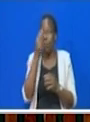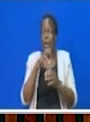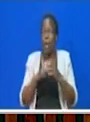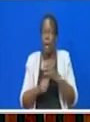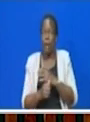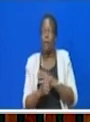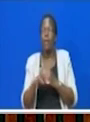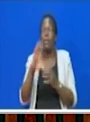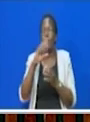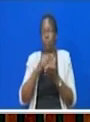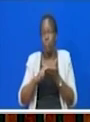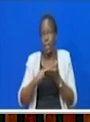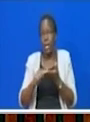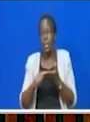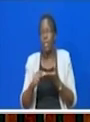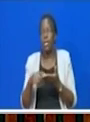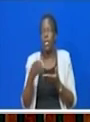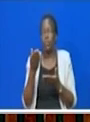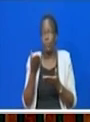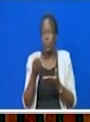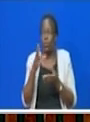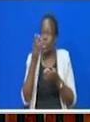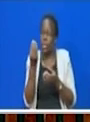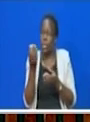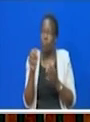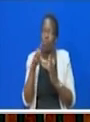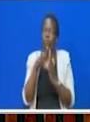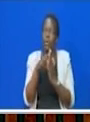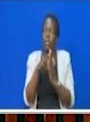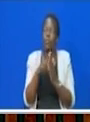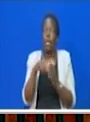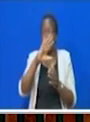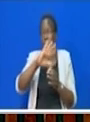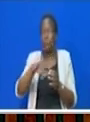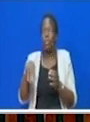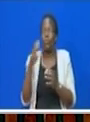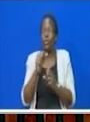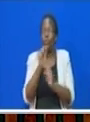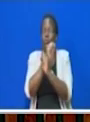protectorate. In essence, or in simple words, they were supposed to